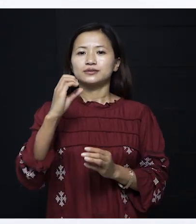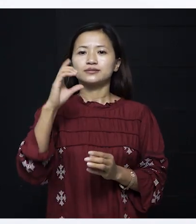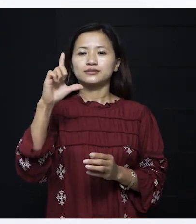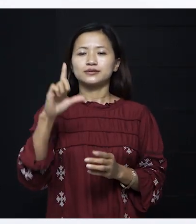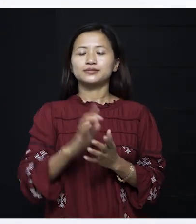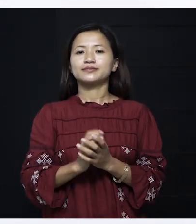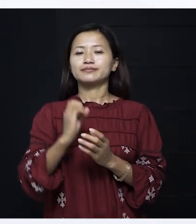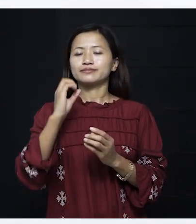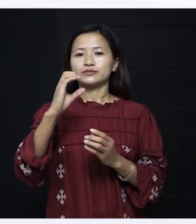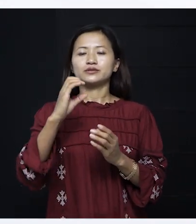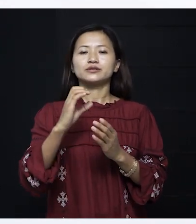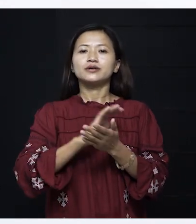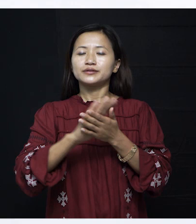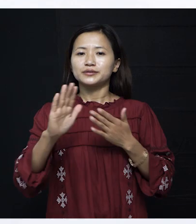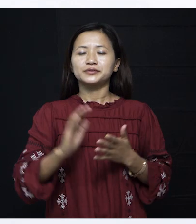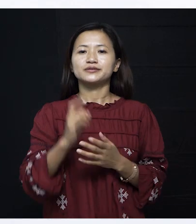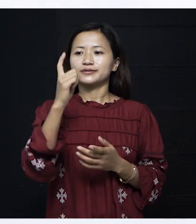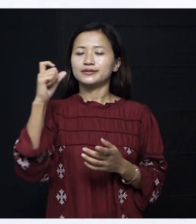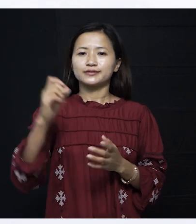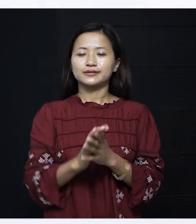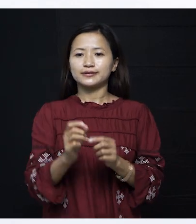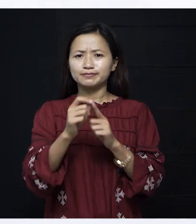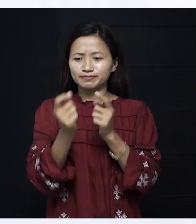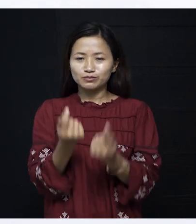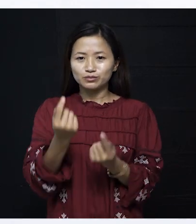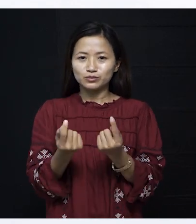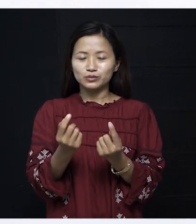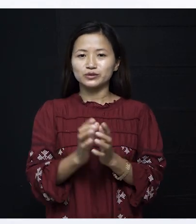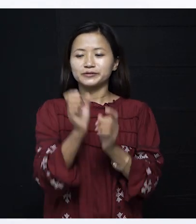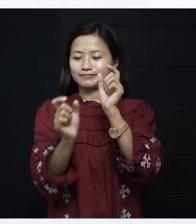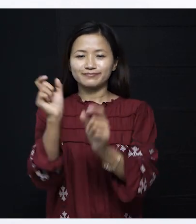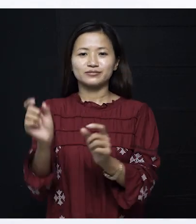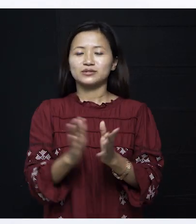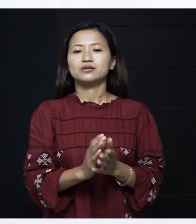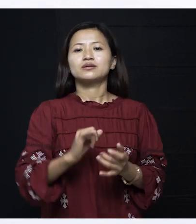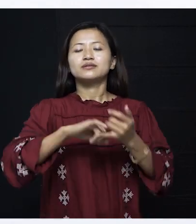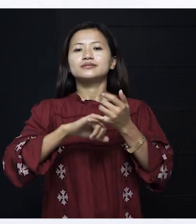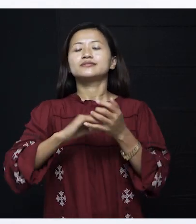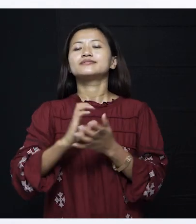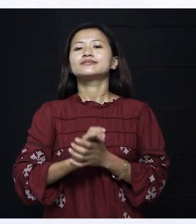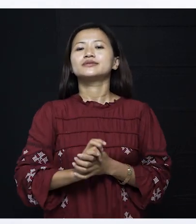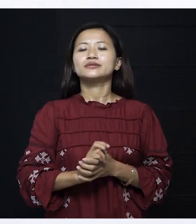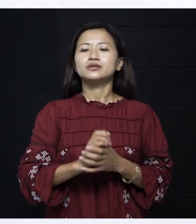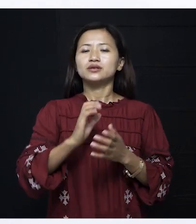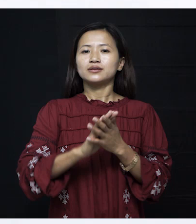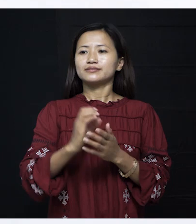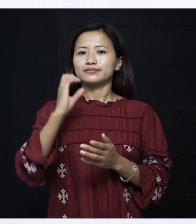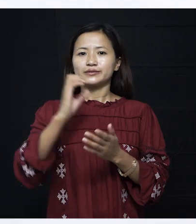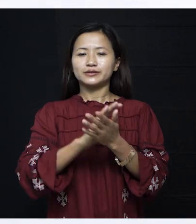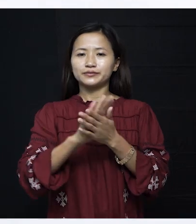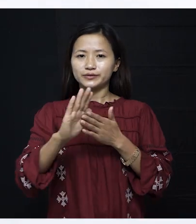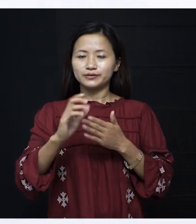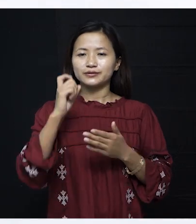chapter 17, that is population. Okay, so social science class 9, chapter 17, population.